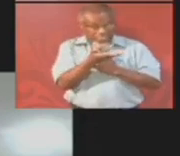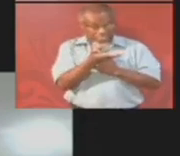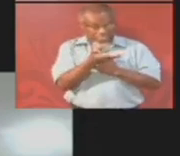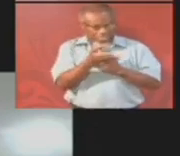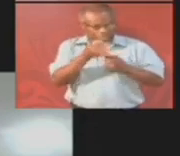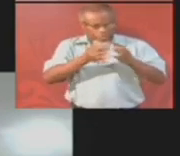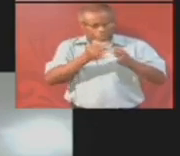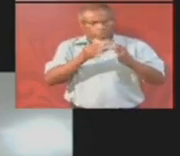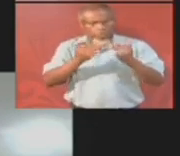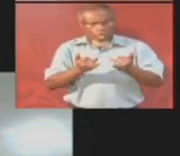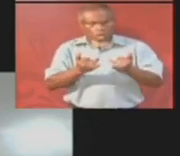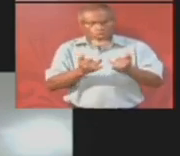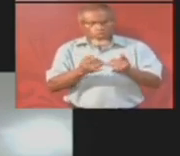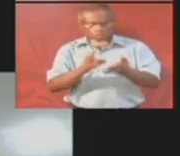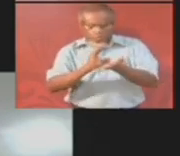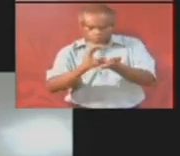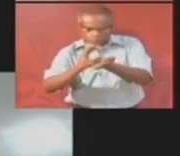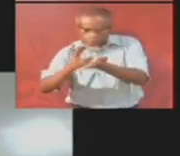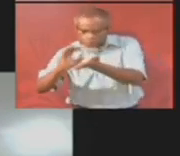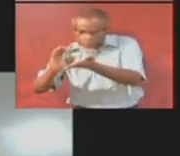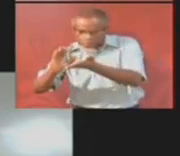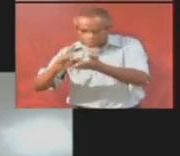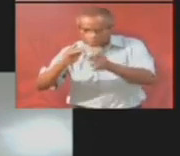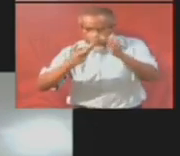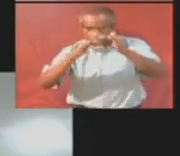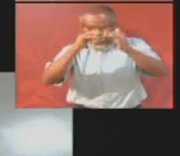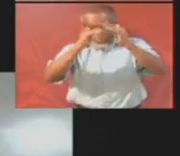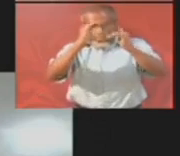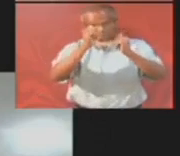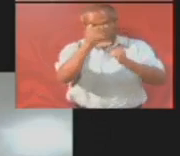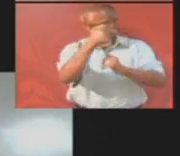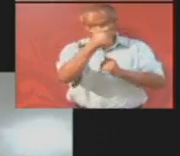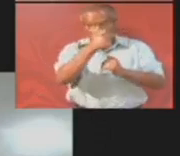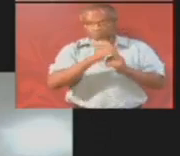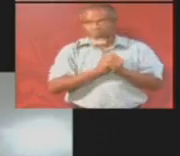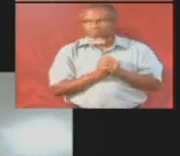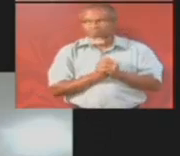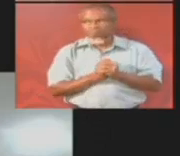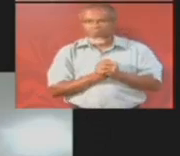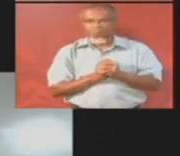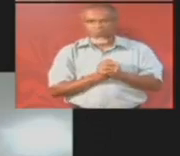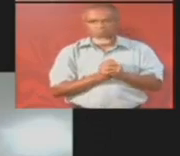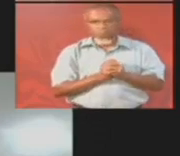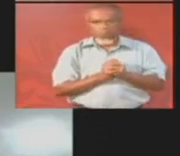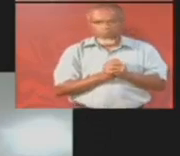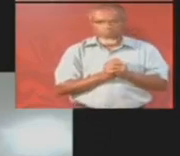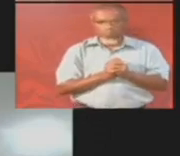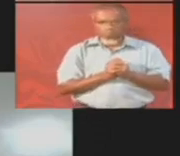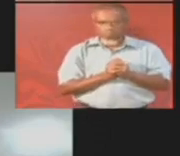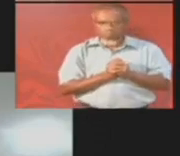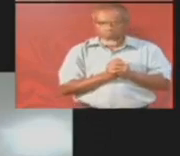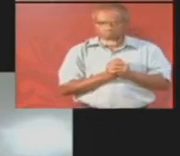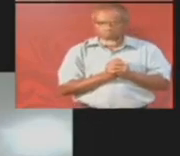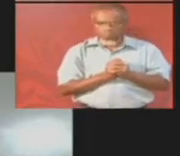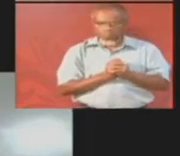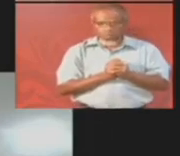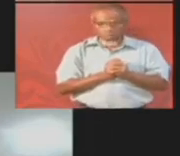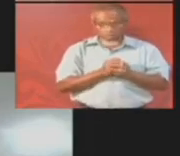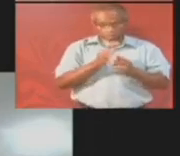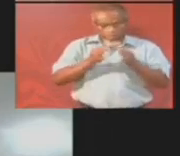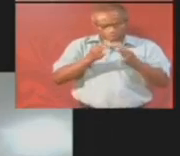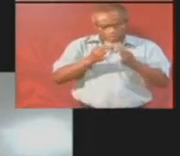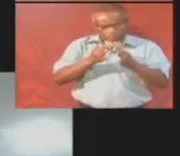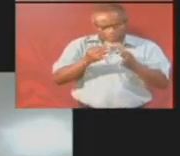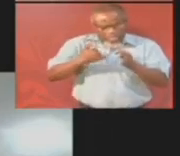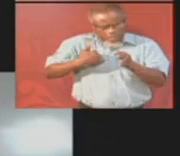you say what is the policy of the government buildings if there are positive cases? Does this require employees to be informed of a case